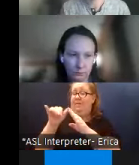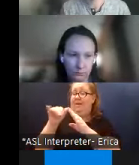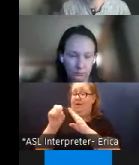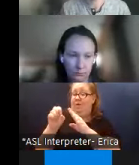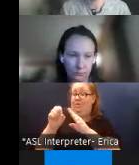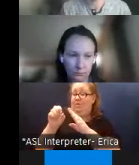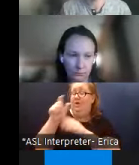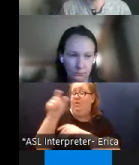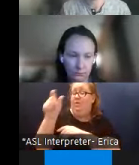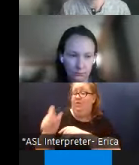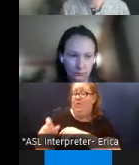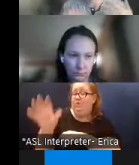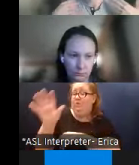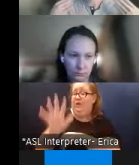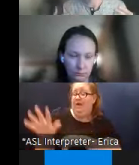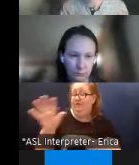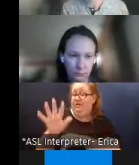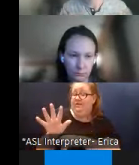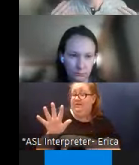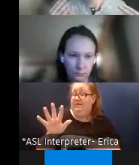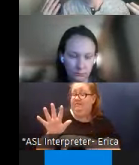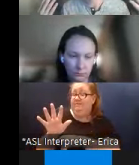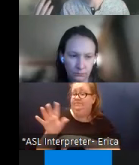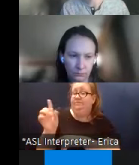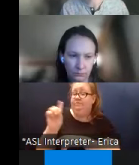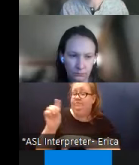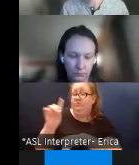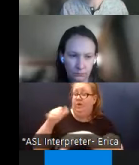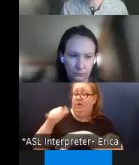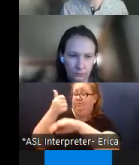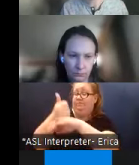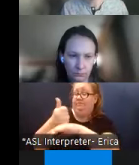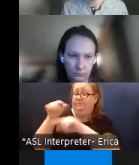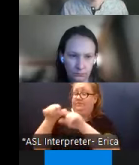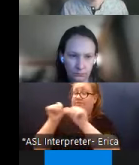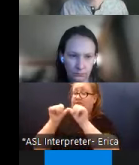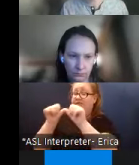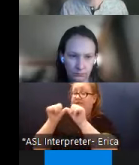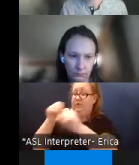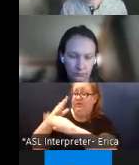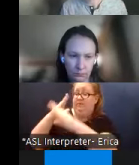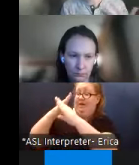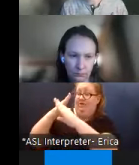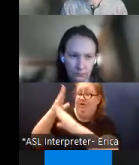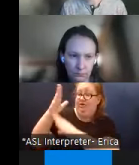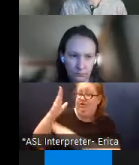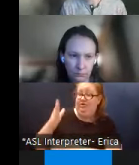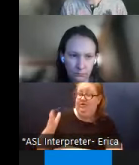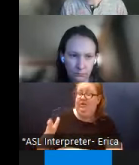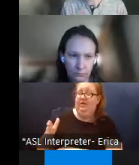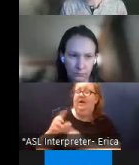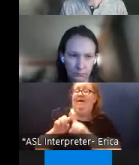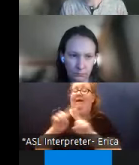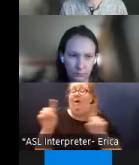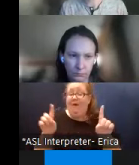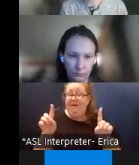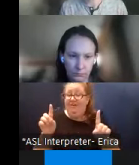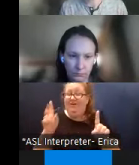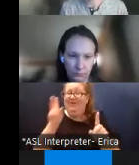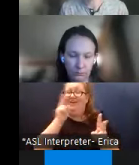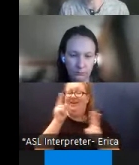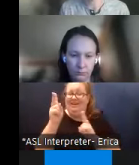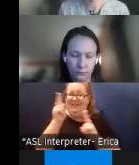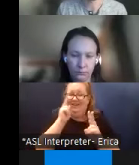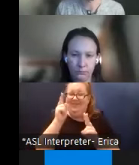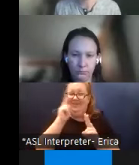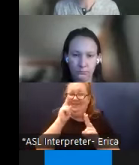coastal areas where we would erect these continuous barriers. However, as you can see in